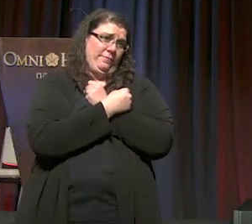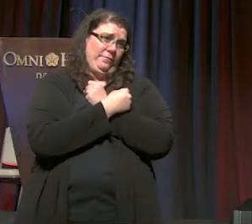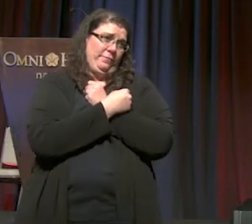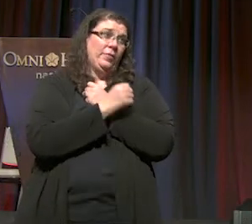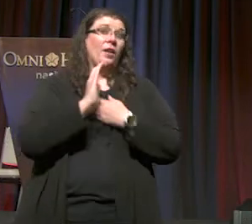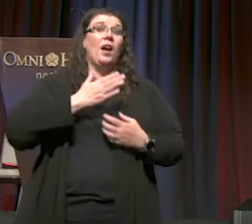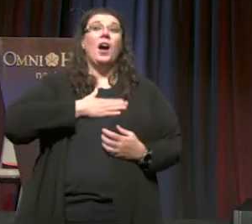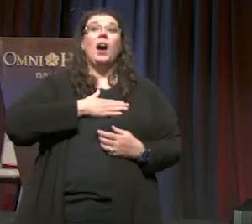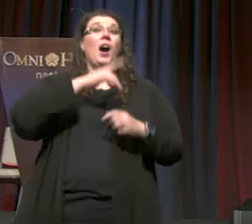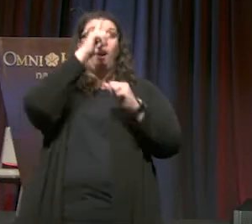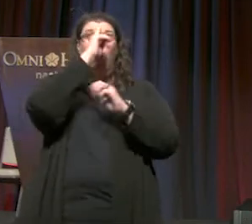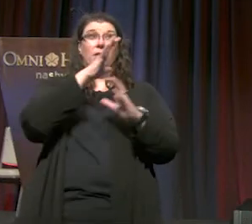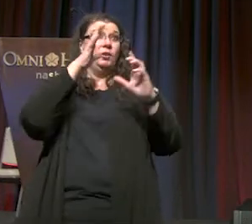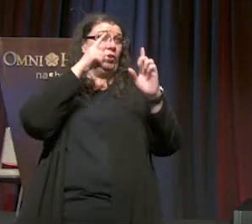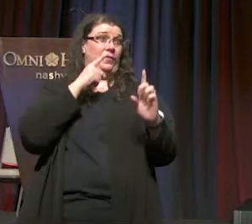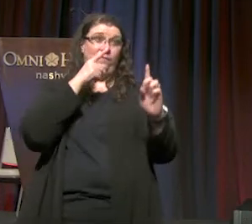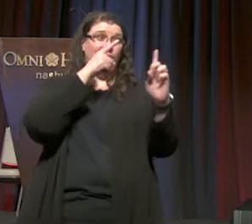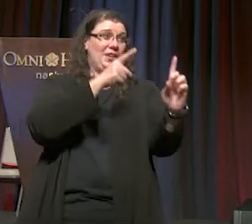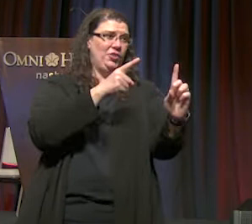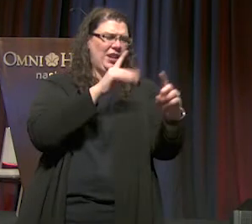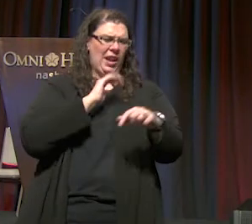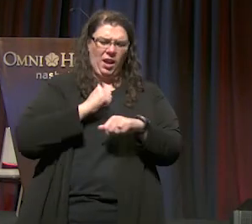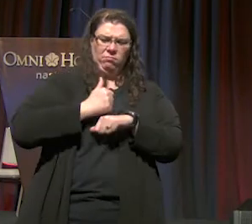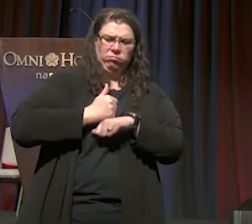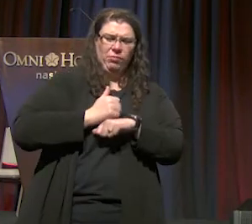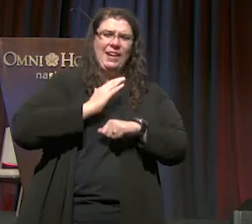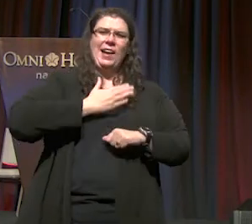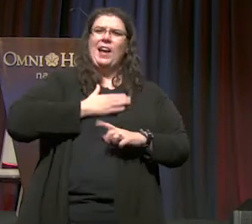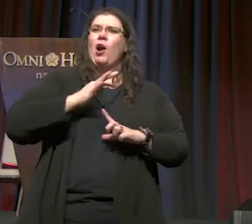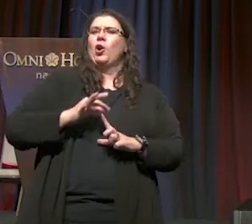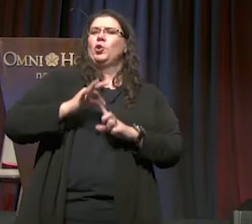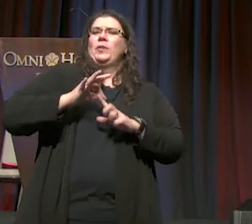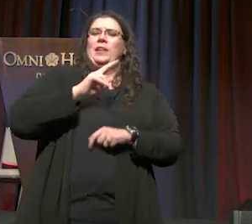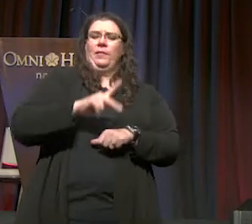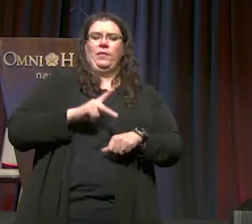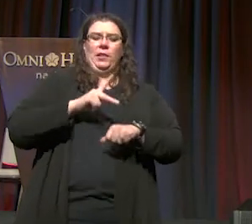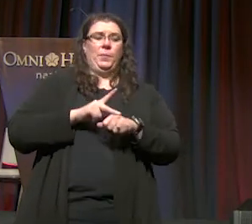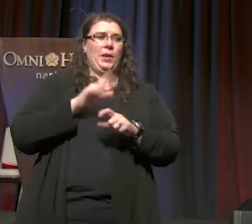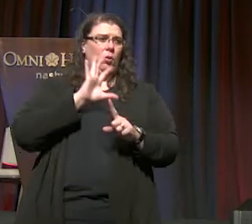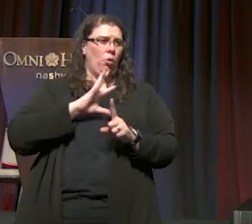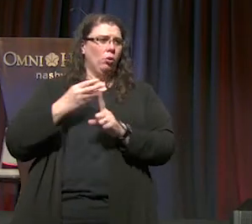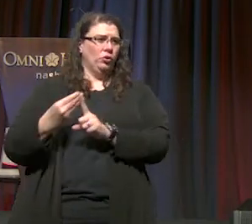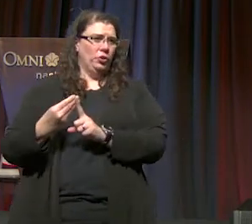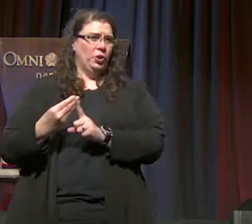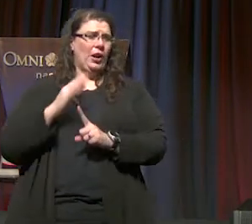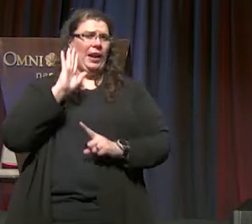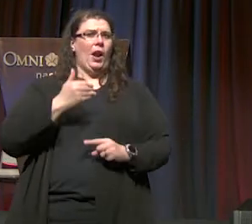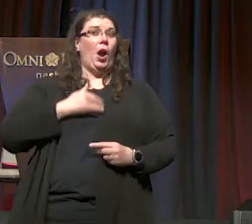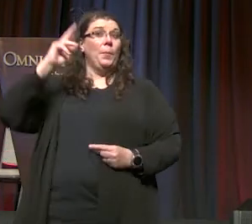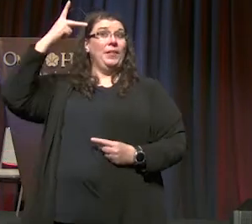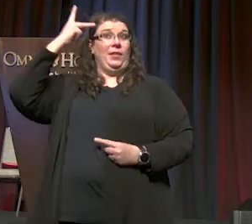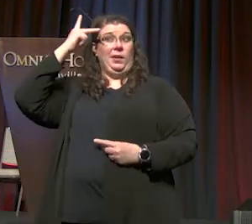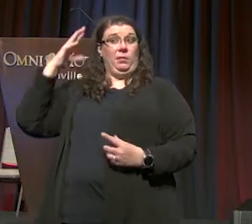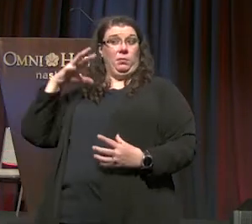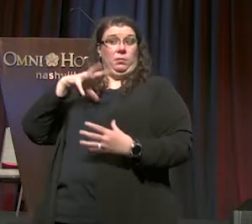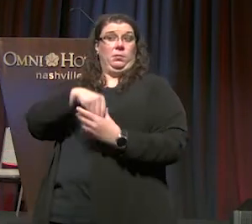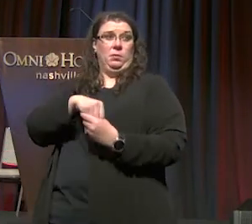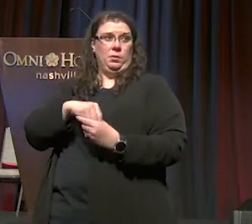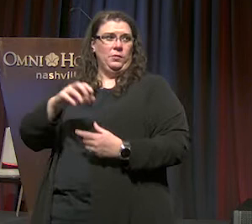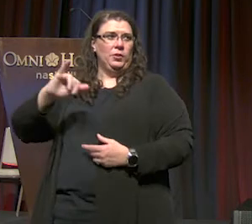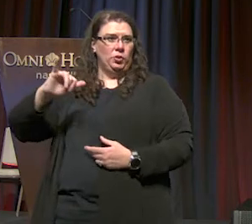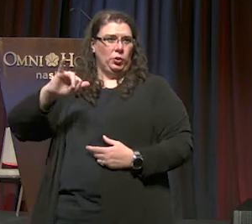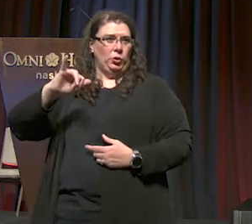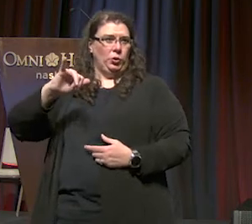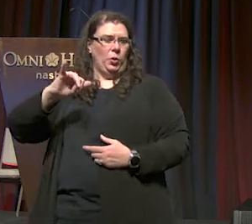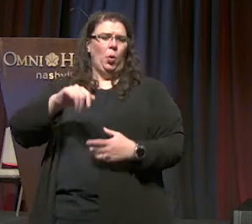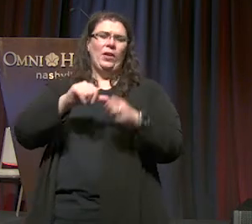is grounded in our unique Filipino culture and political context, wherein we continue